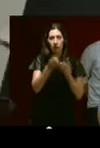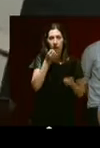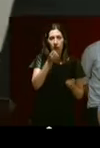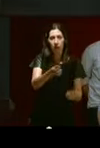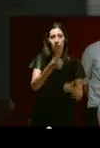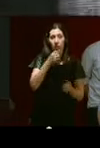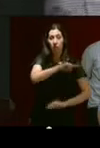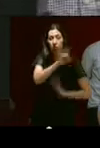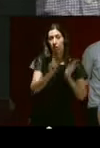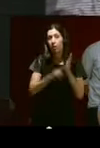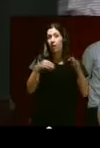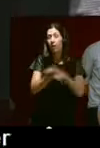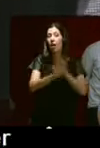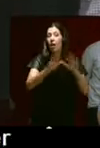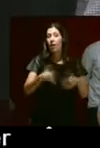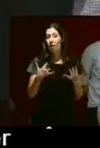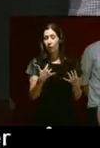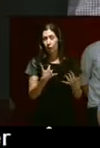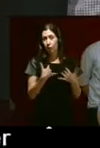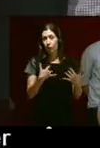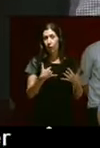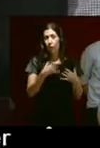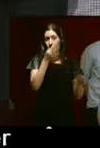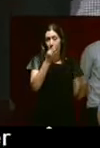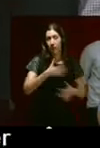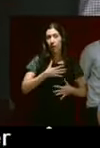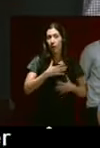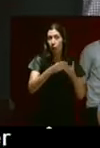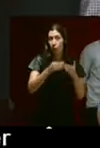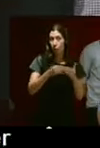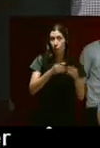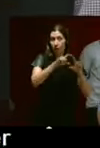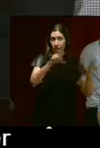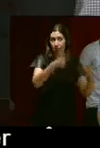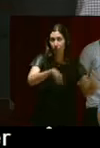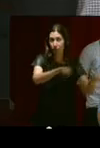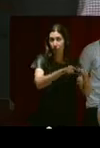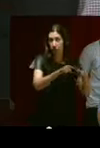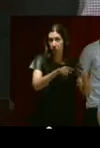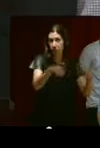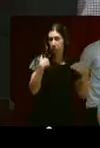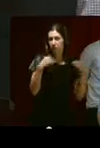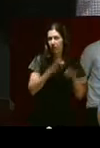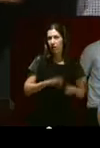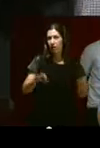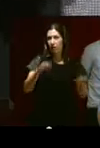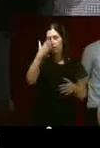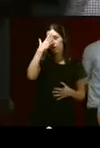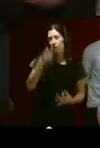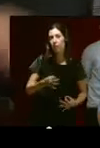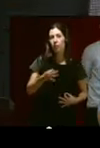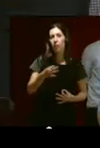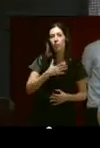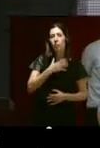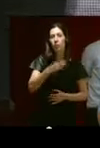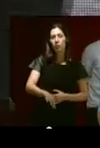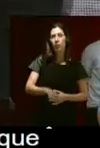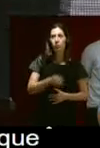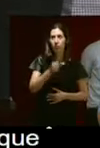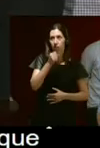of accessing information is accessible information is going to be in the hands of users and not in the hands of companies.